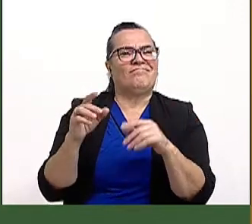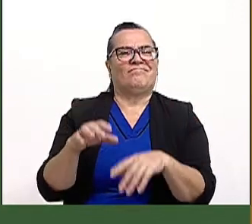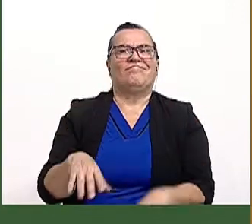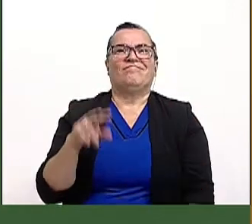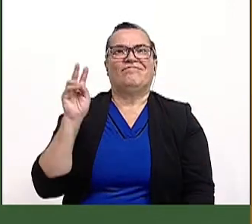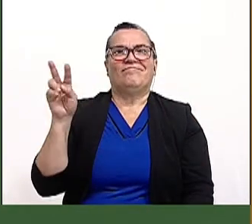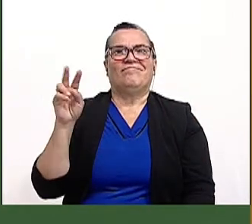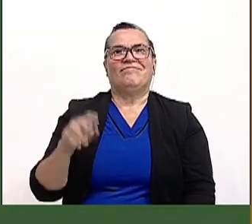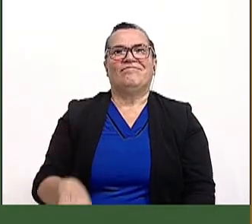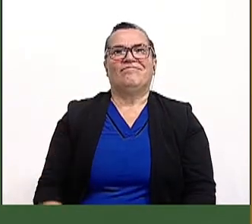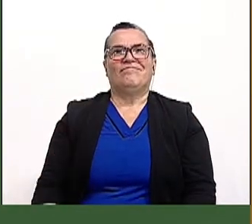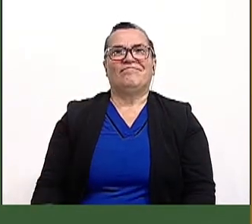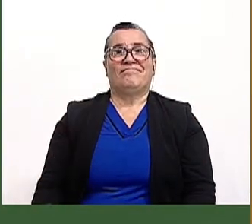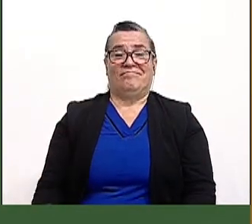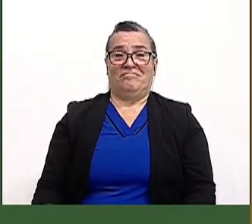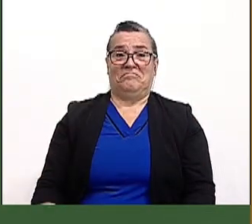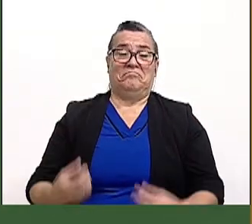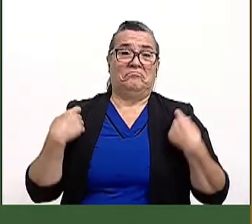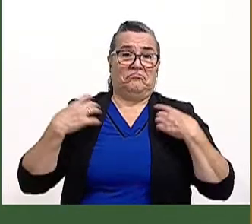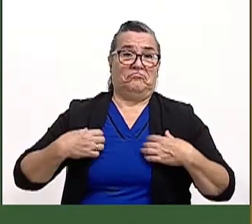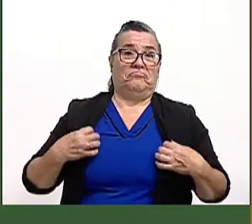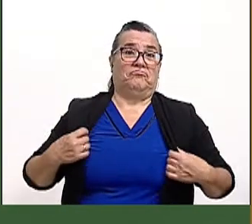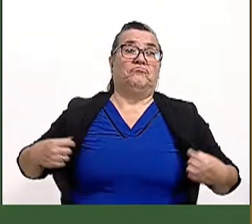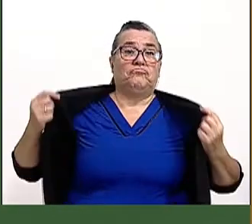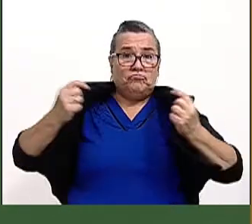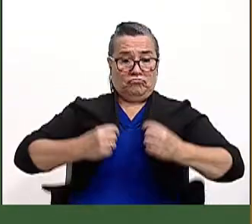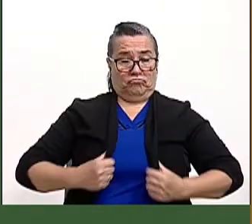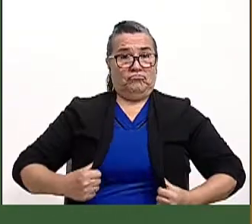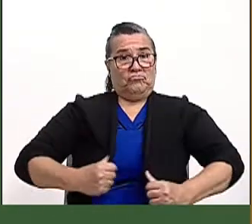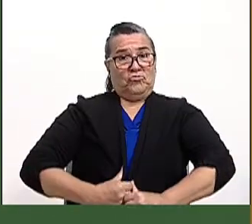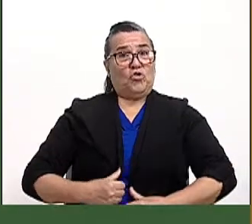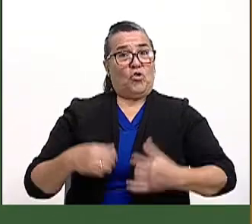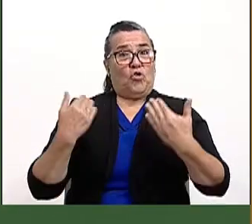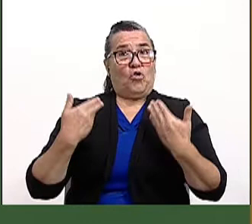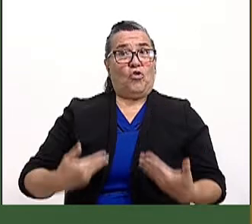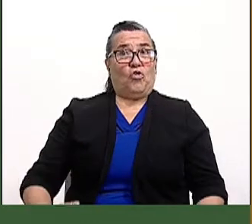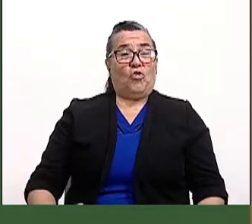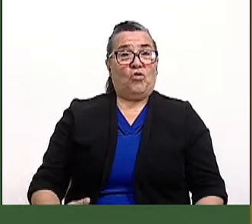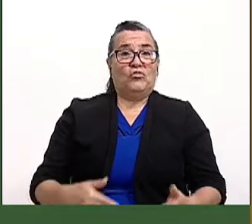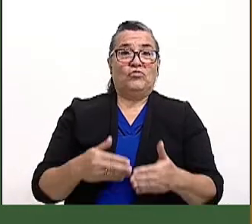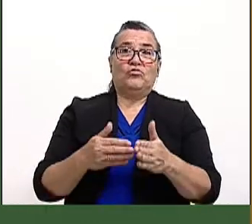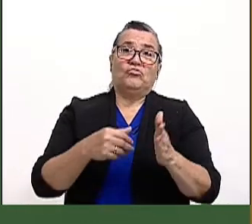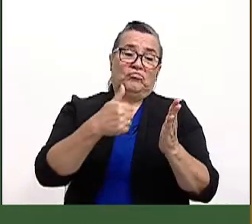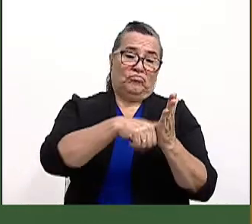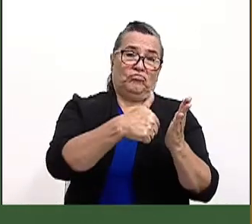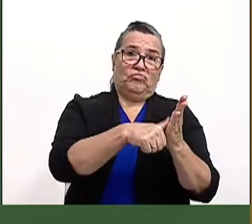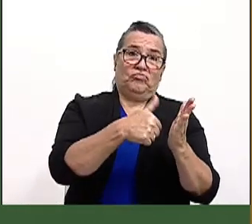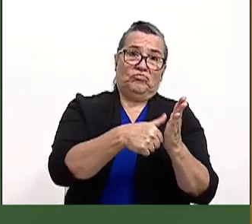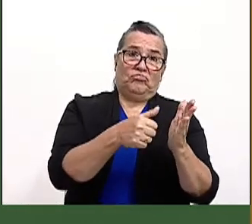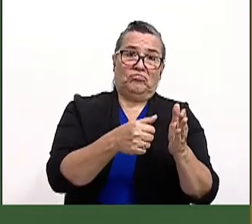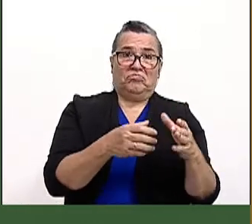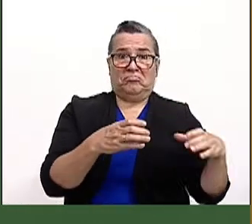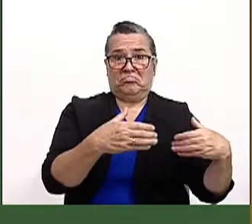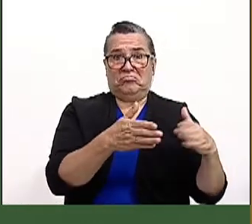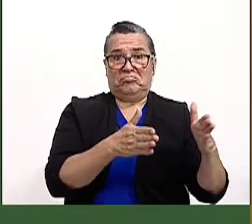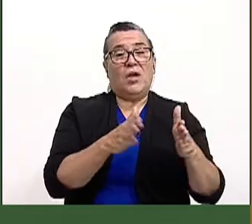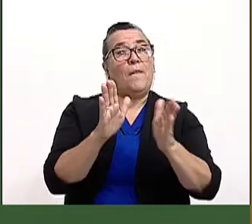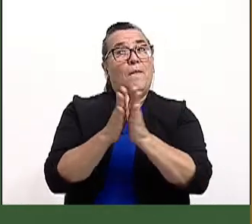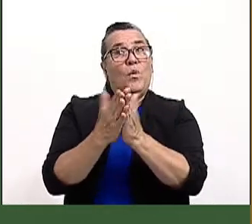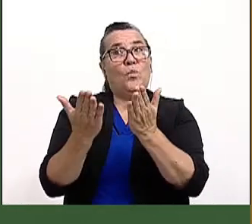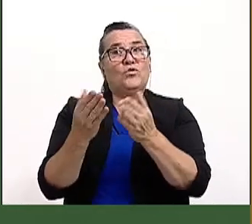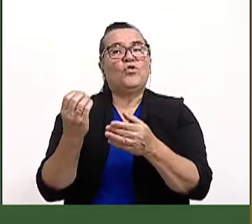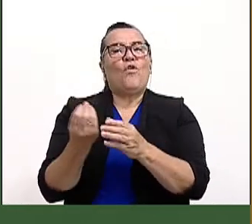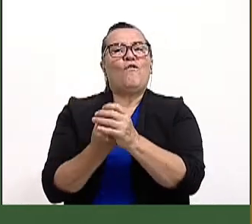options. Okay, we have clothes, letters and packages, right? Books